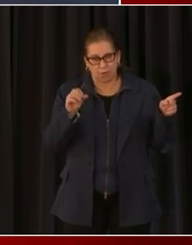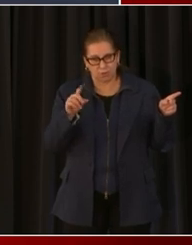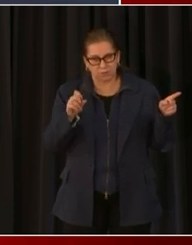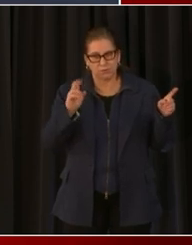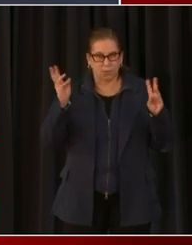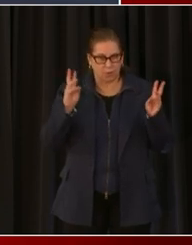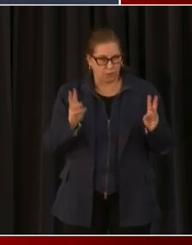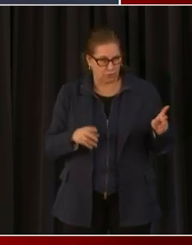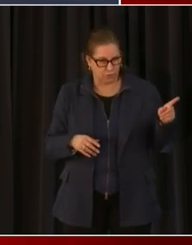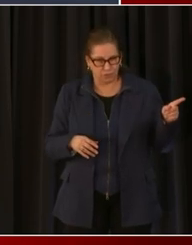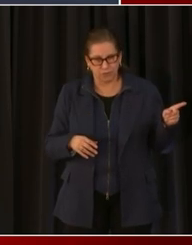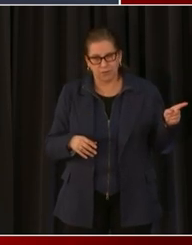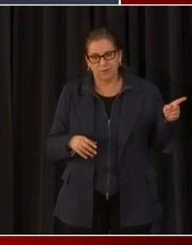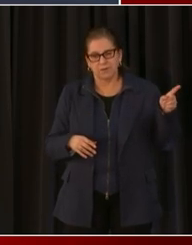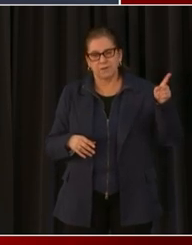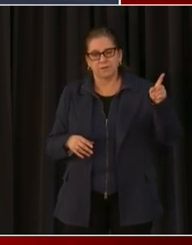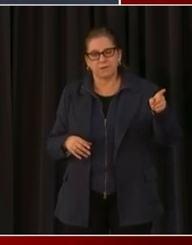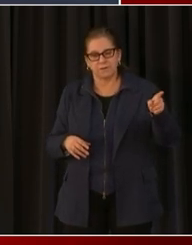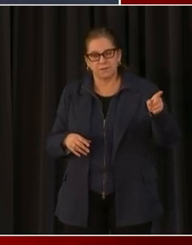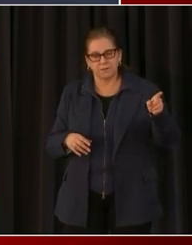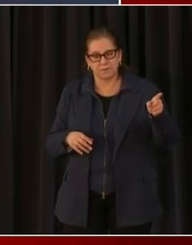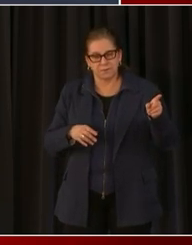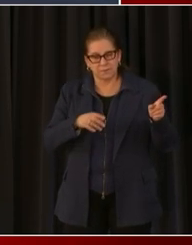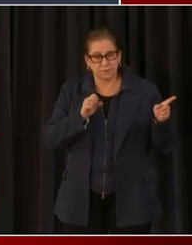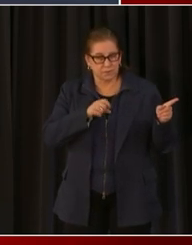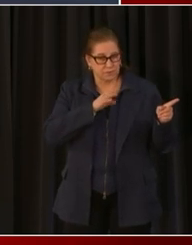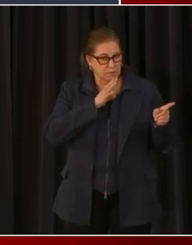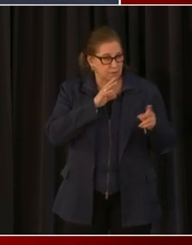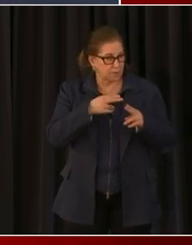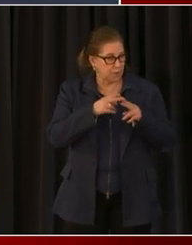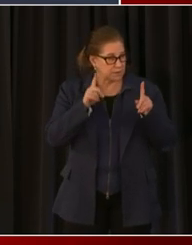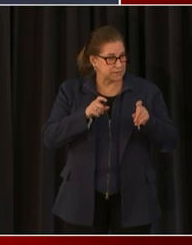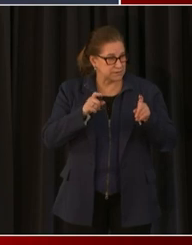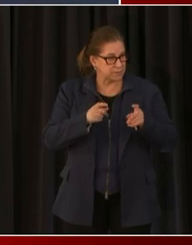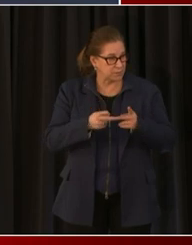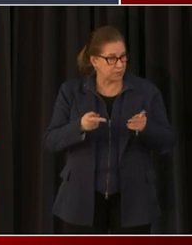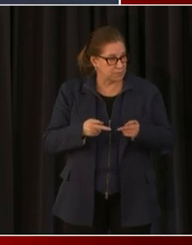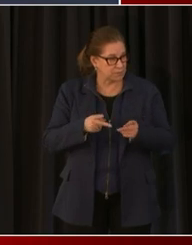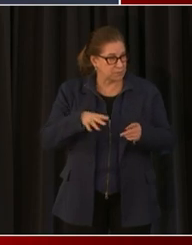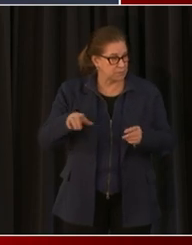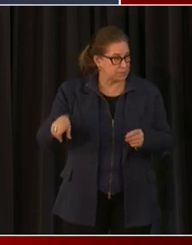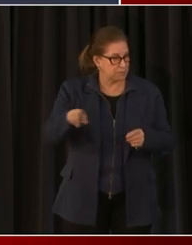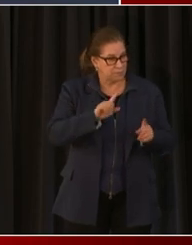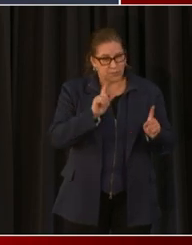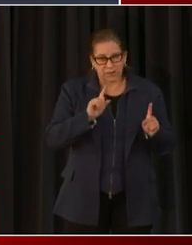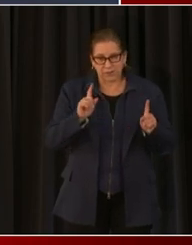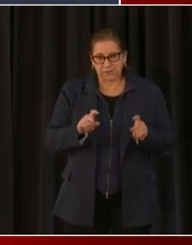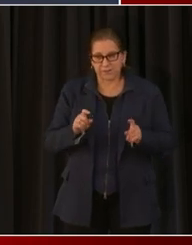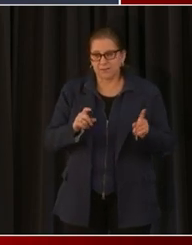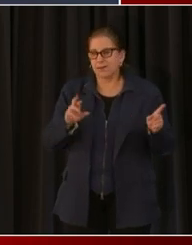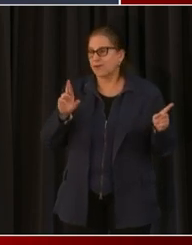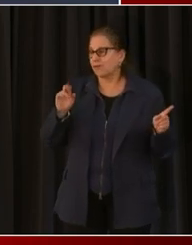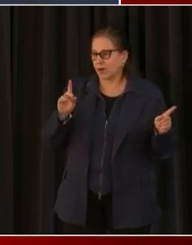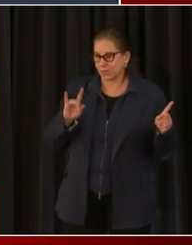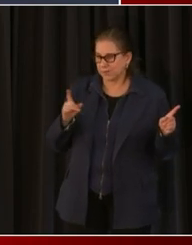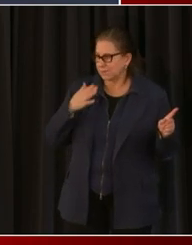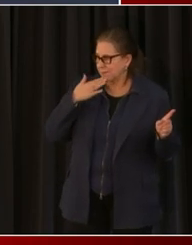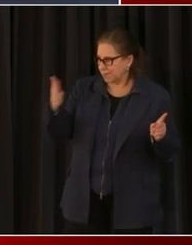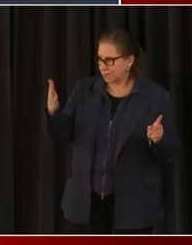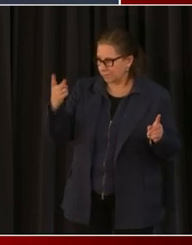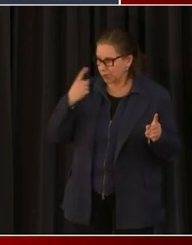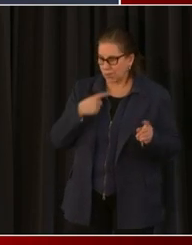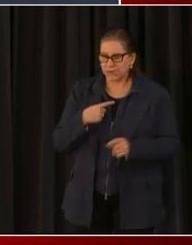the weather, and you can also address our approach to testing and vaccination location. Thank you for the question.